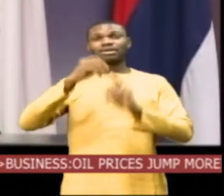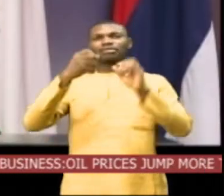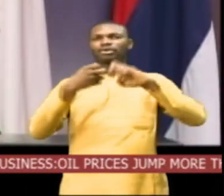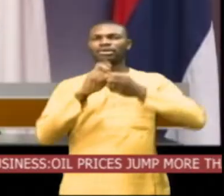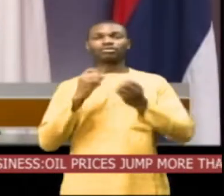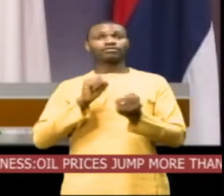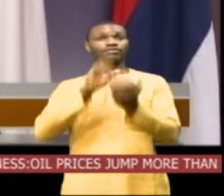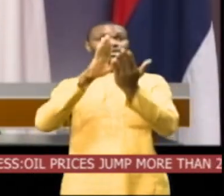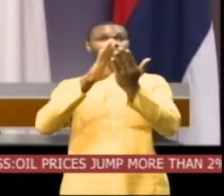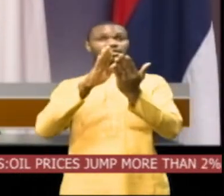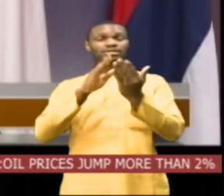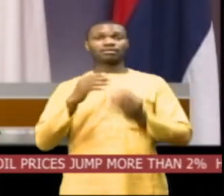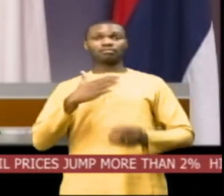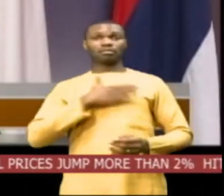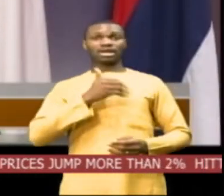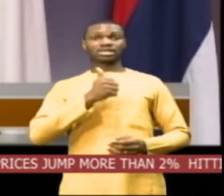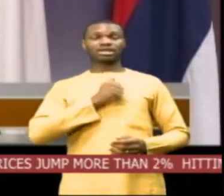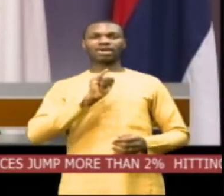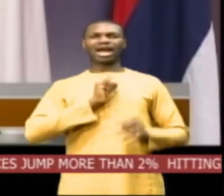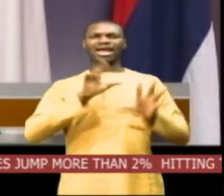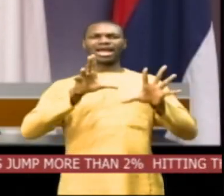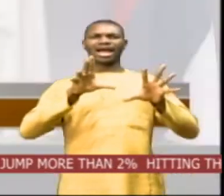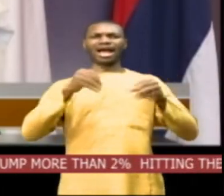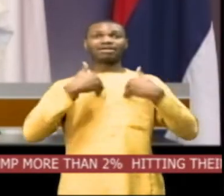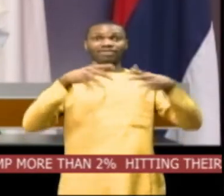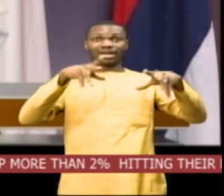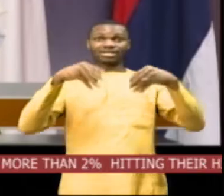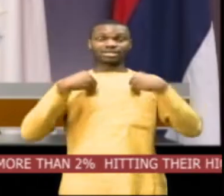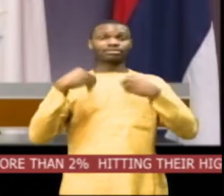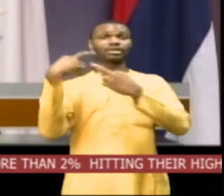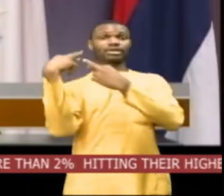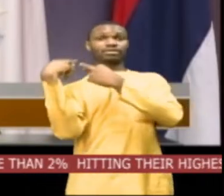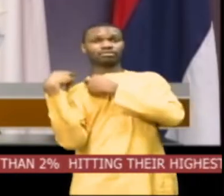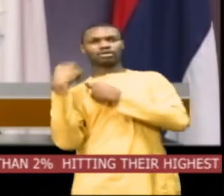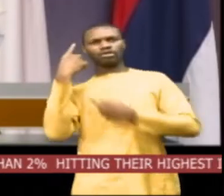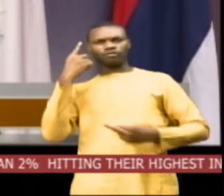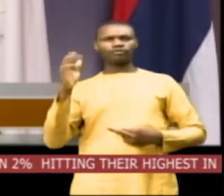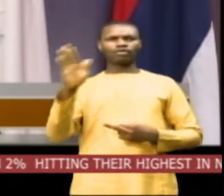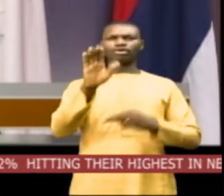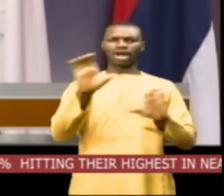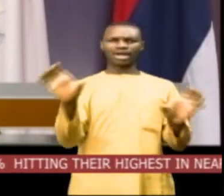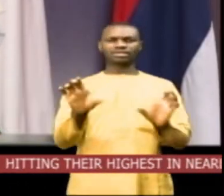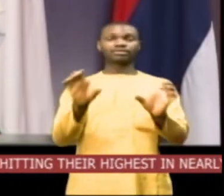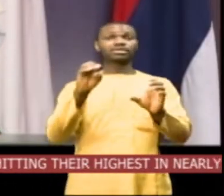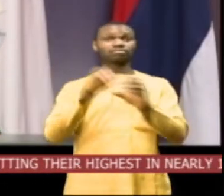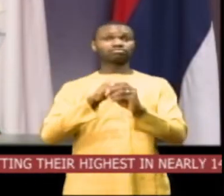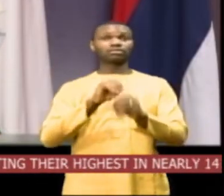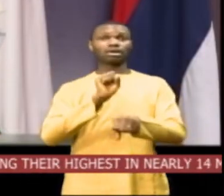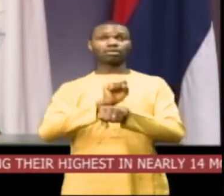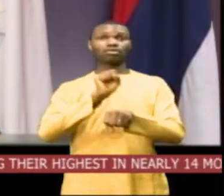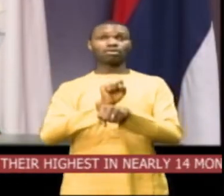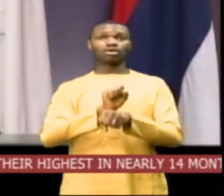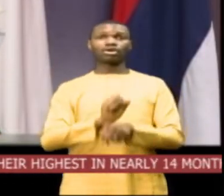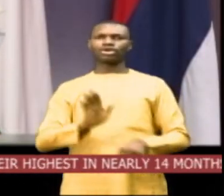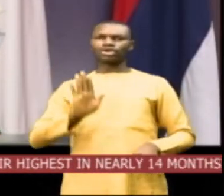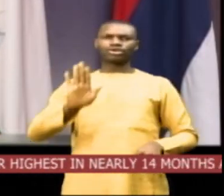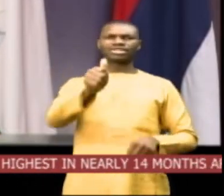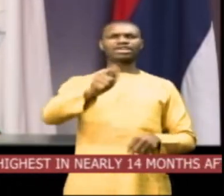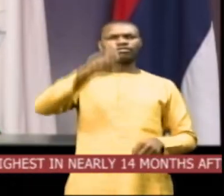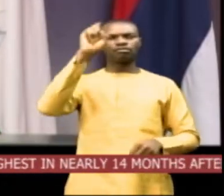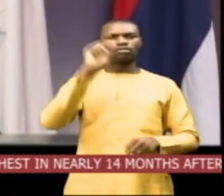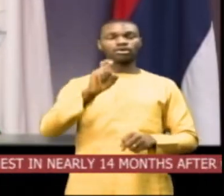Commander-in-Chief, I have accepted responsibility for your action in the field. It's up to you to identify your